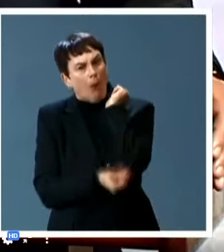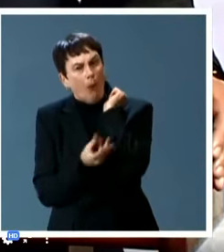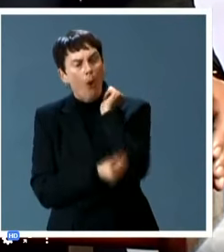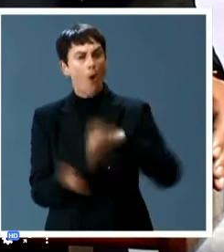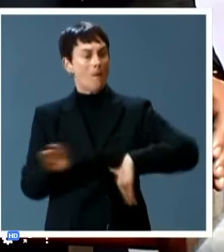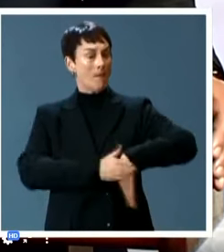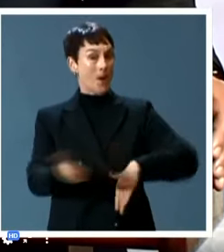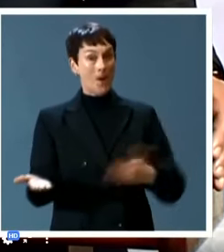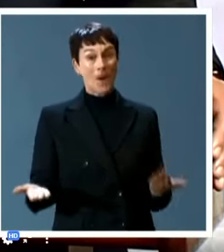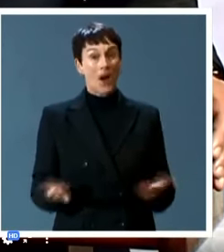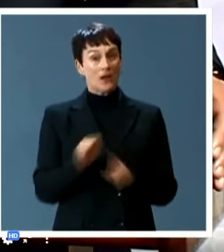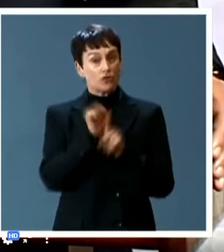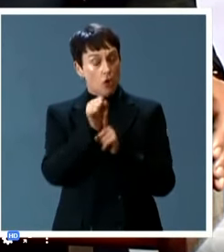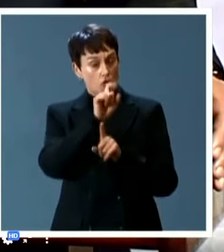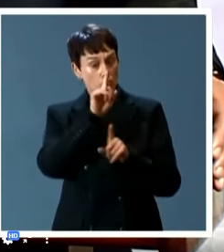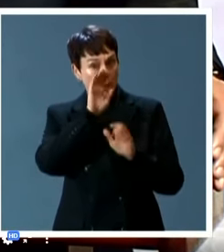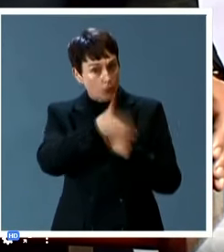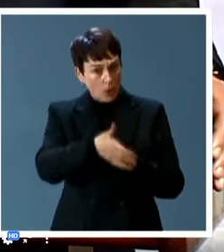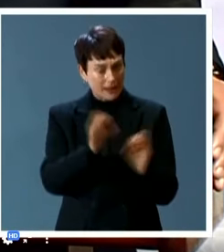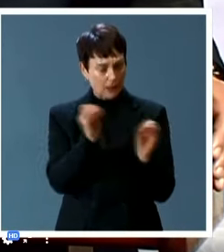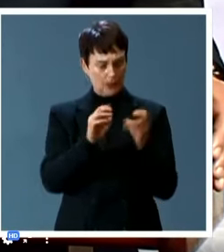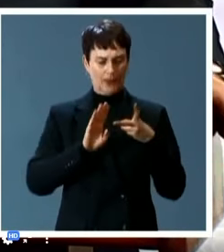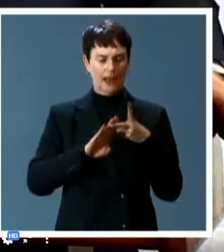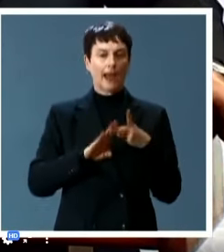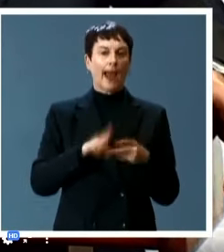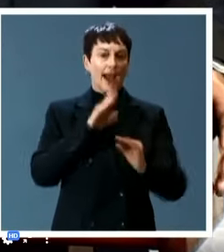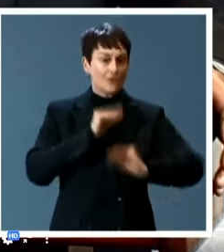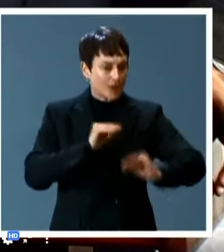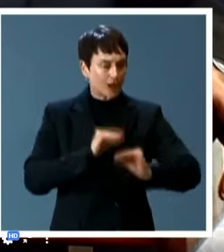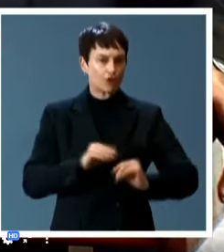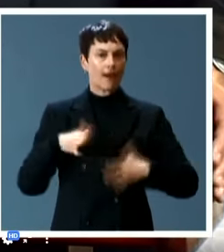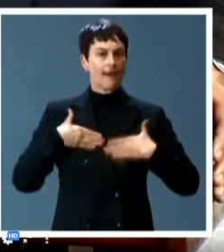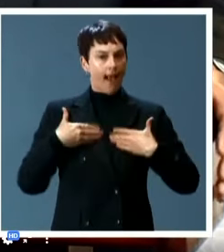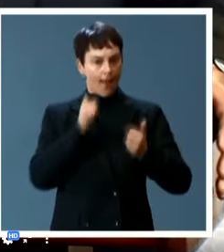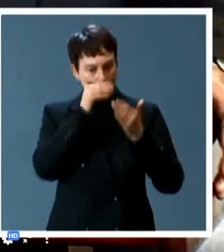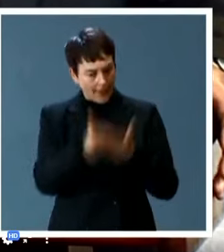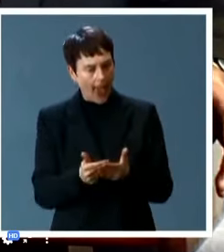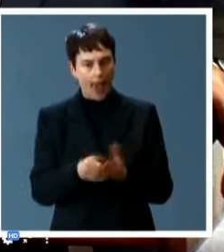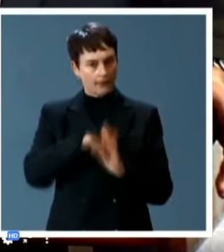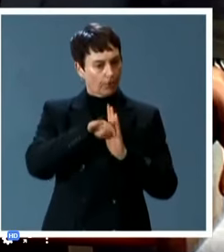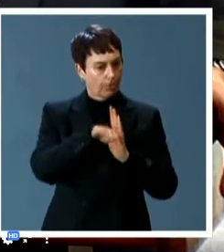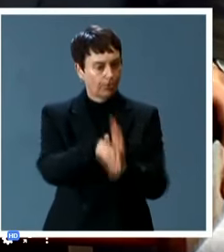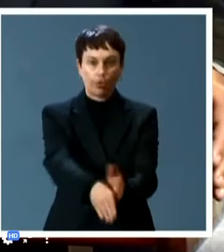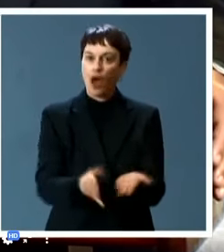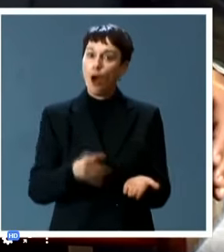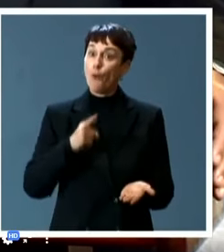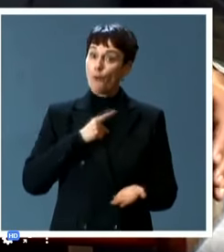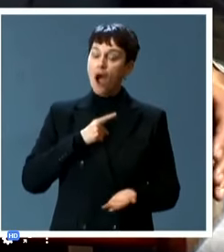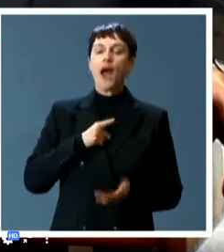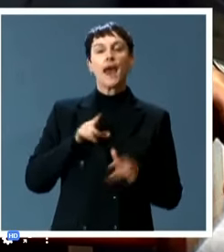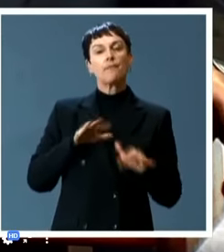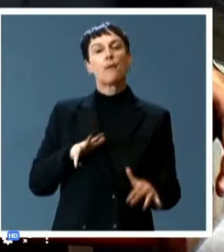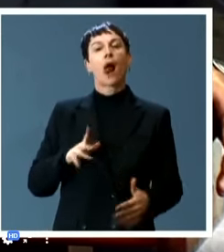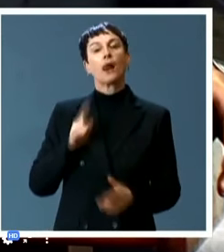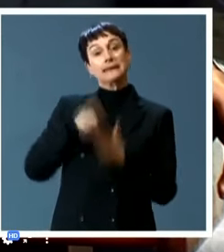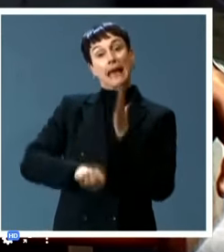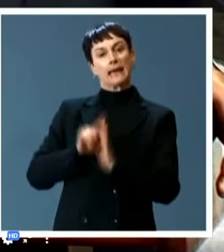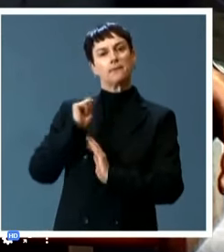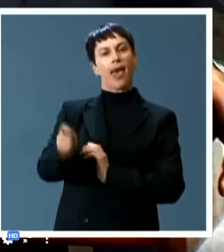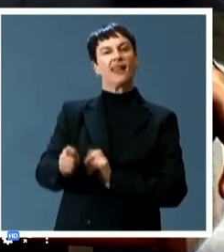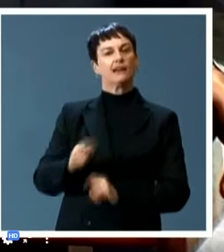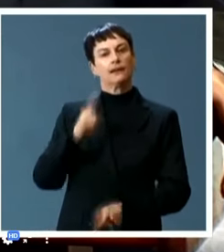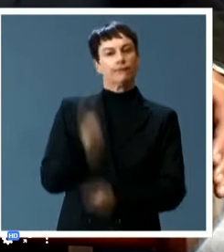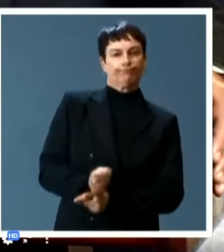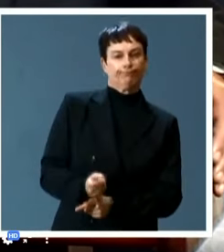protection, education, healthcare. And the new generation of inequalities goes beyond income and wealth to encompass the knowledge